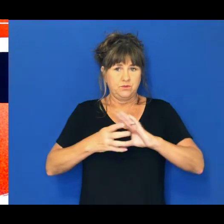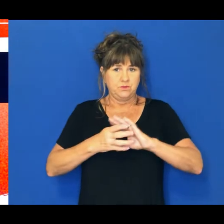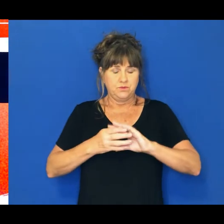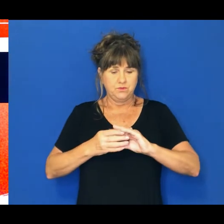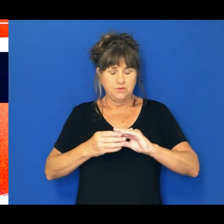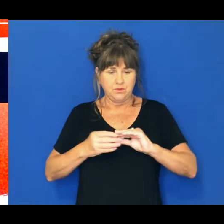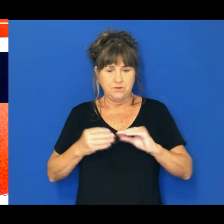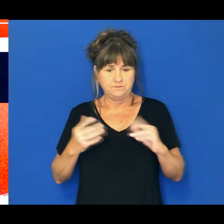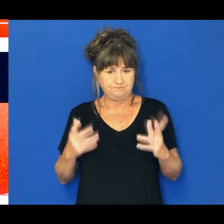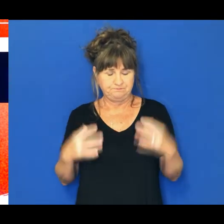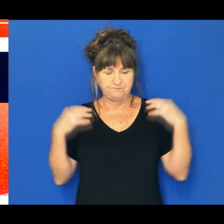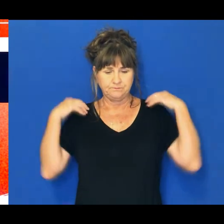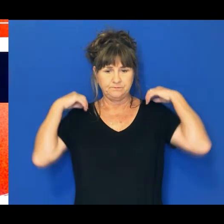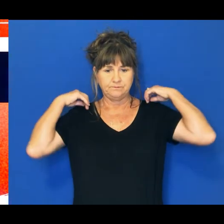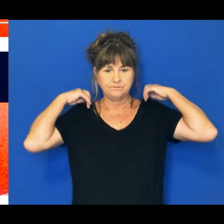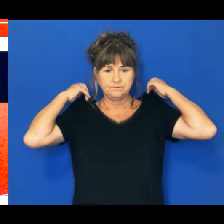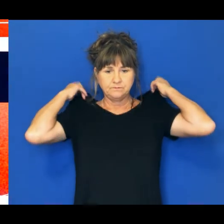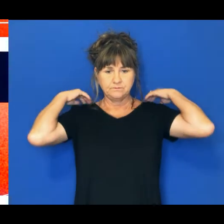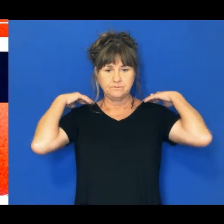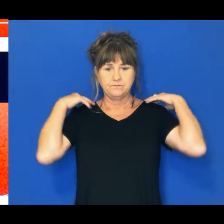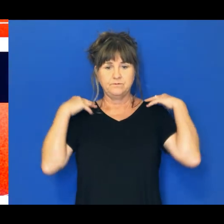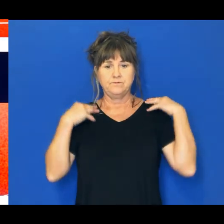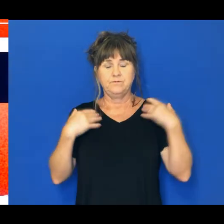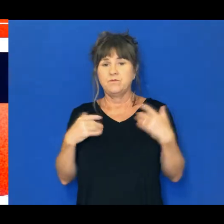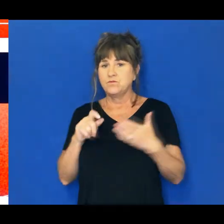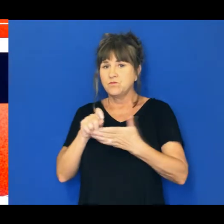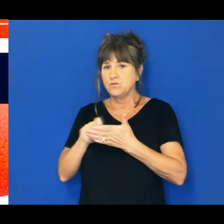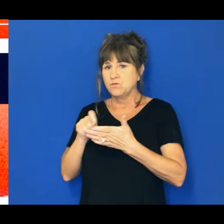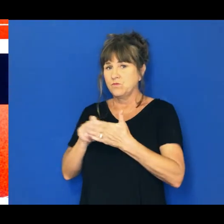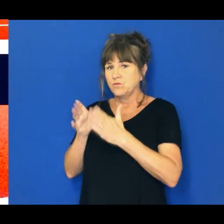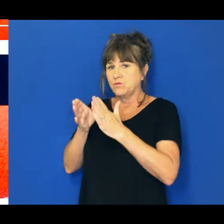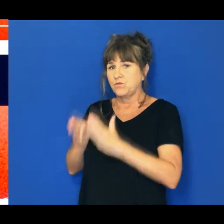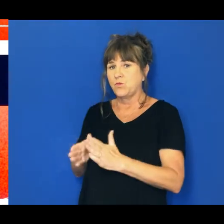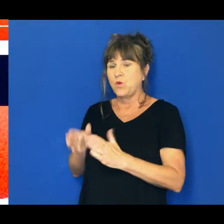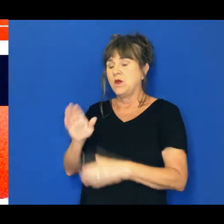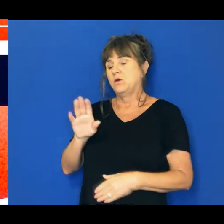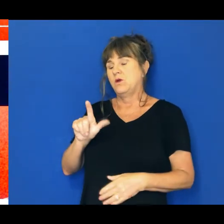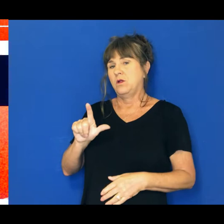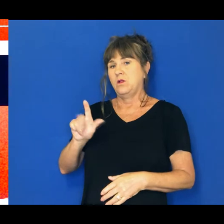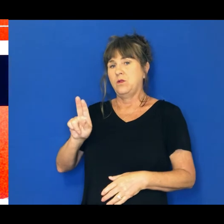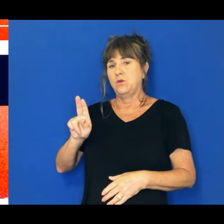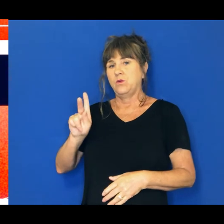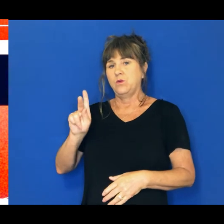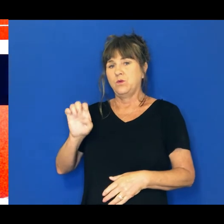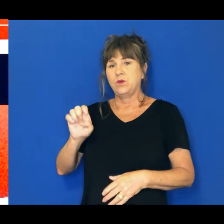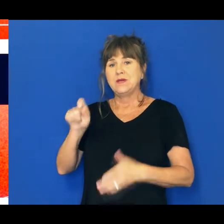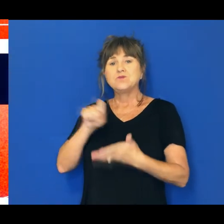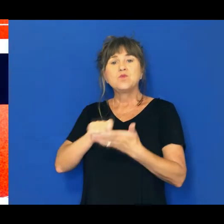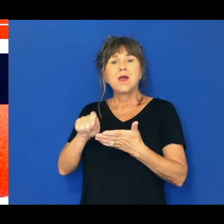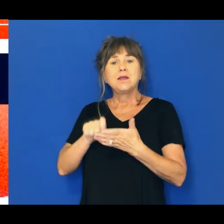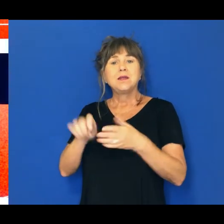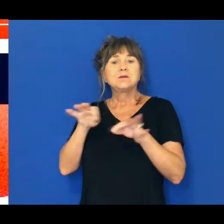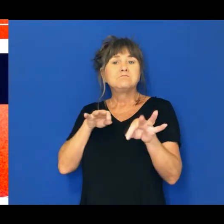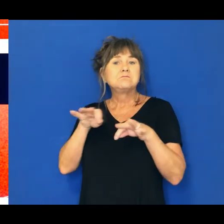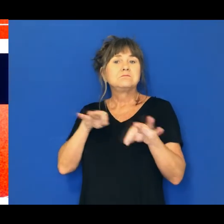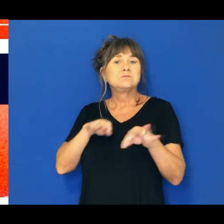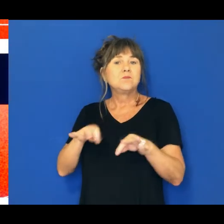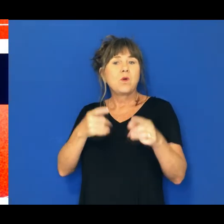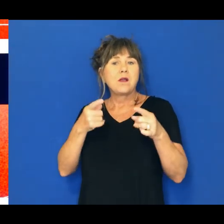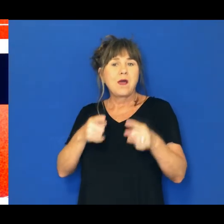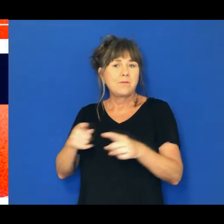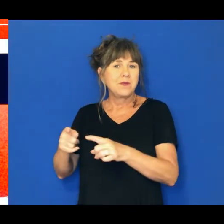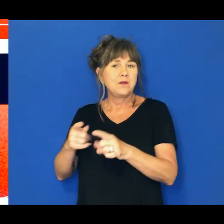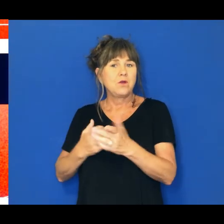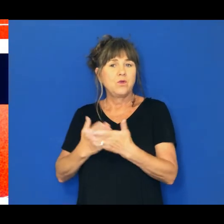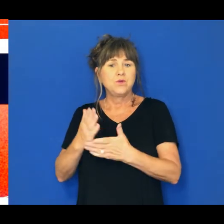and the direction for where we're going. This is the author Luke writing and telling the story of what began in the life